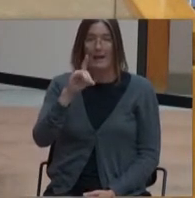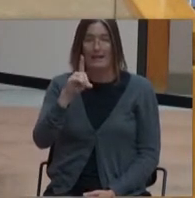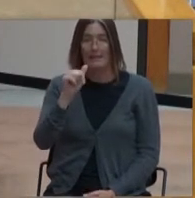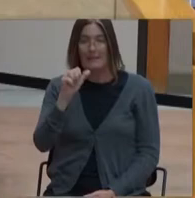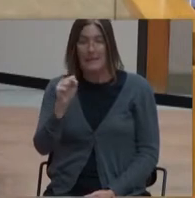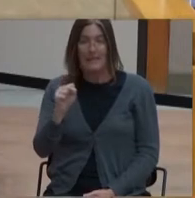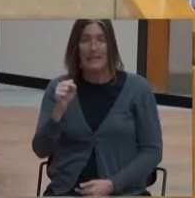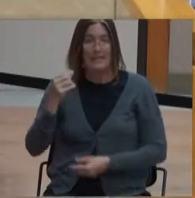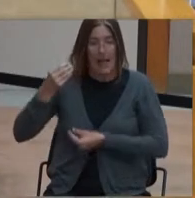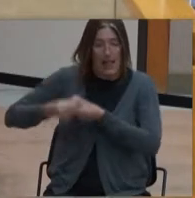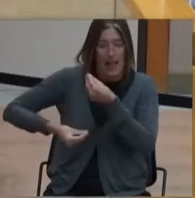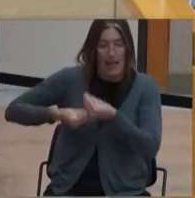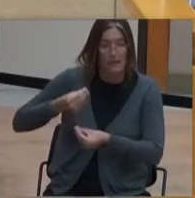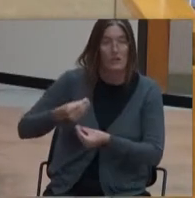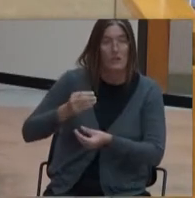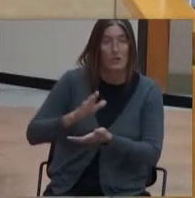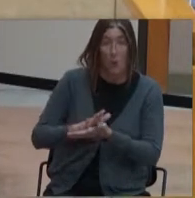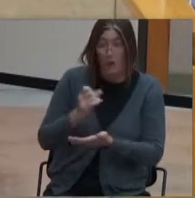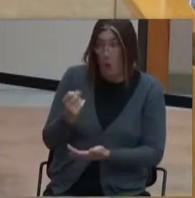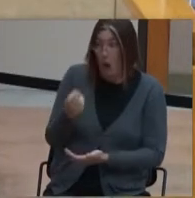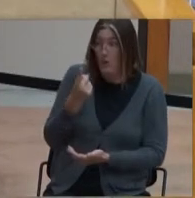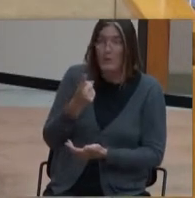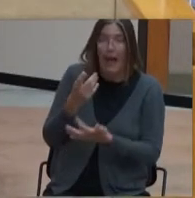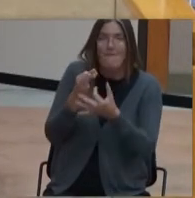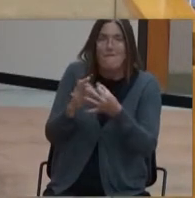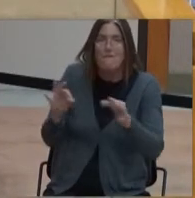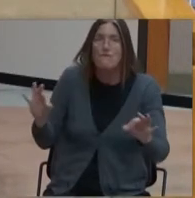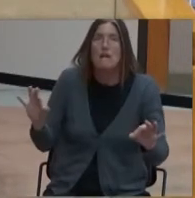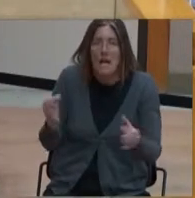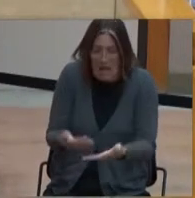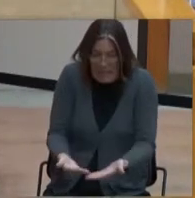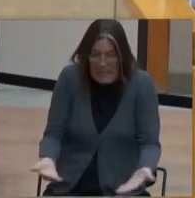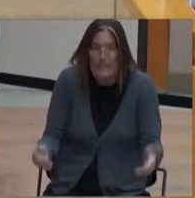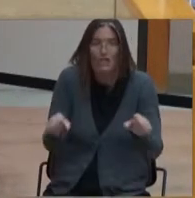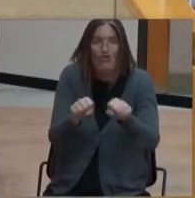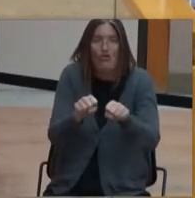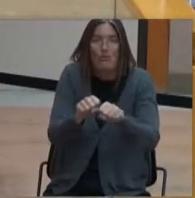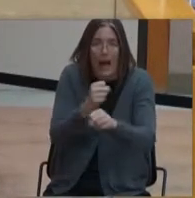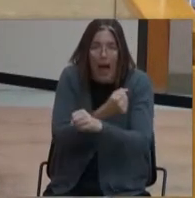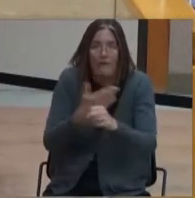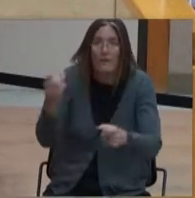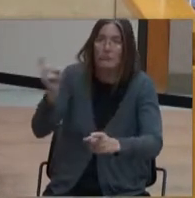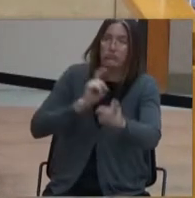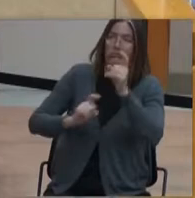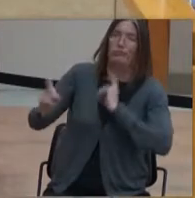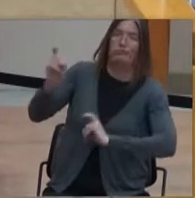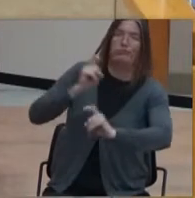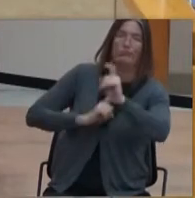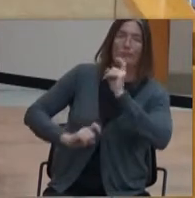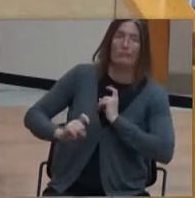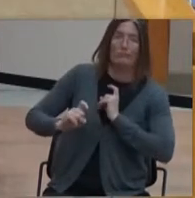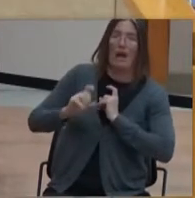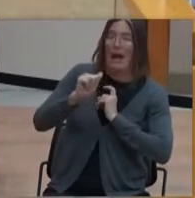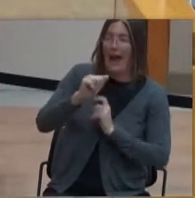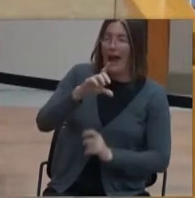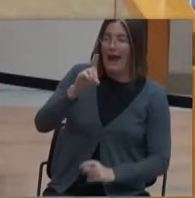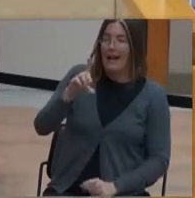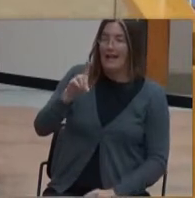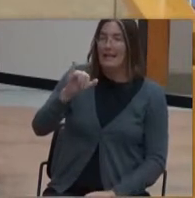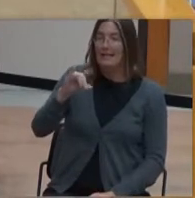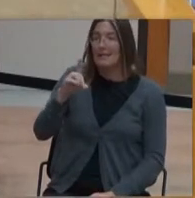with custom-made Adidas gear and shoes, but the entire school is able to participate in events such as Adidas Legacy